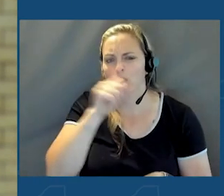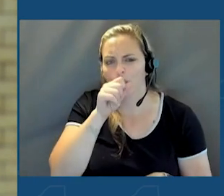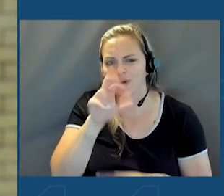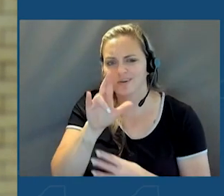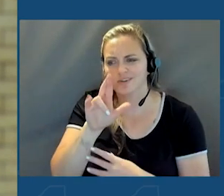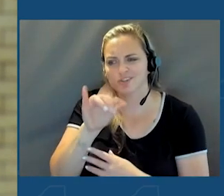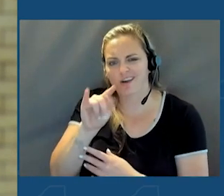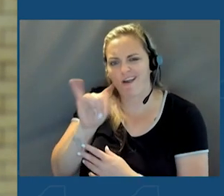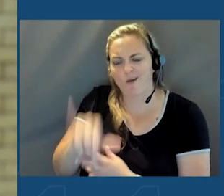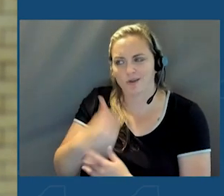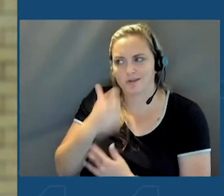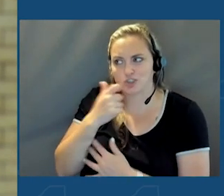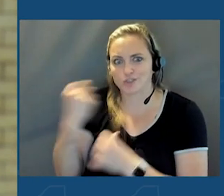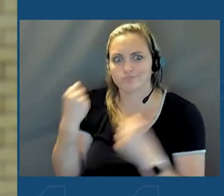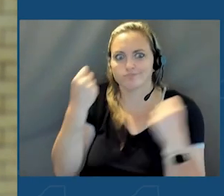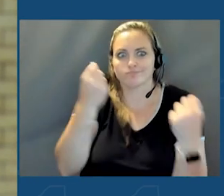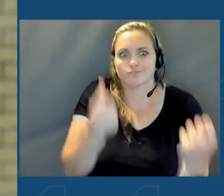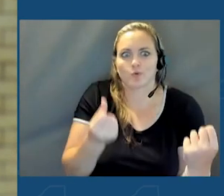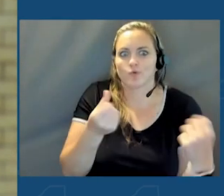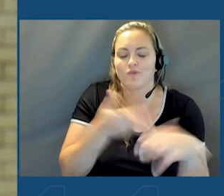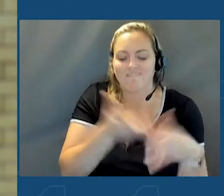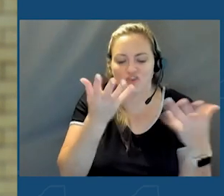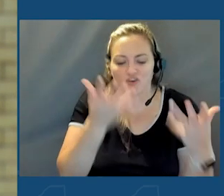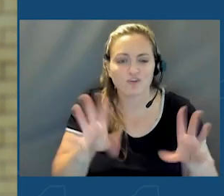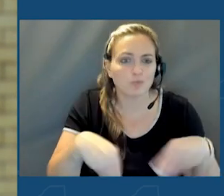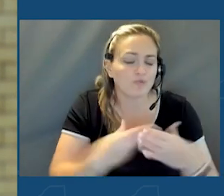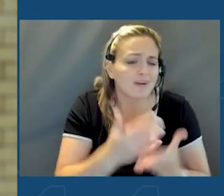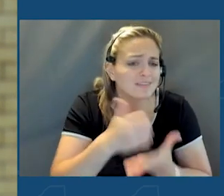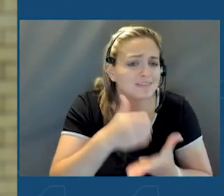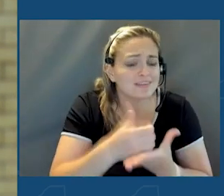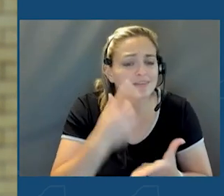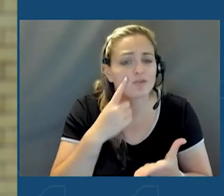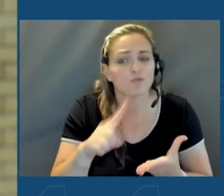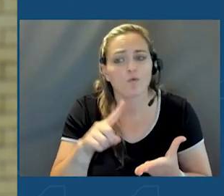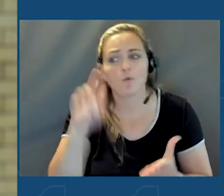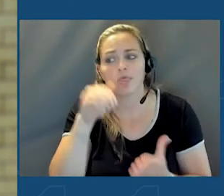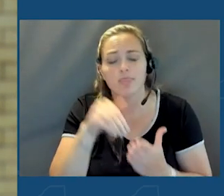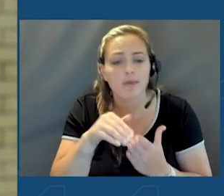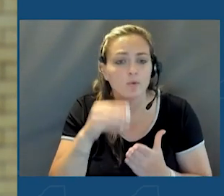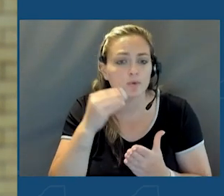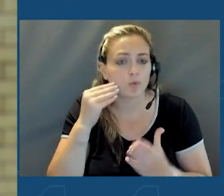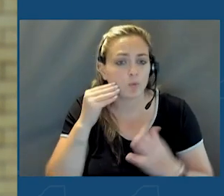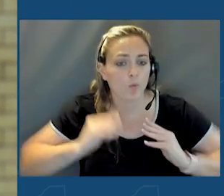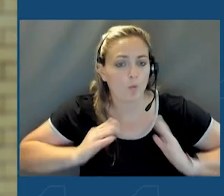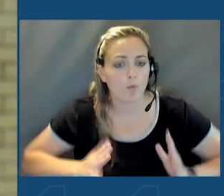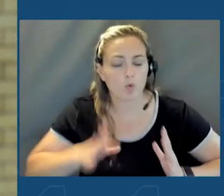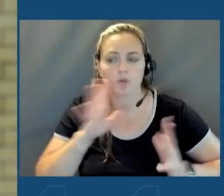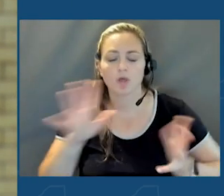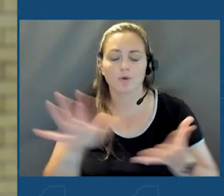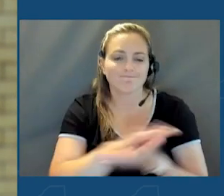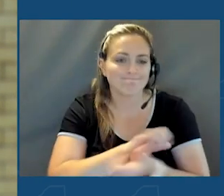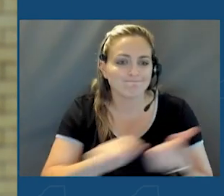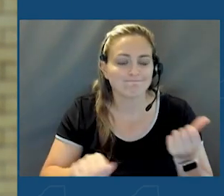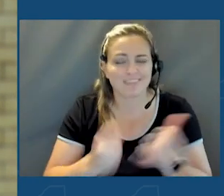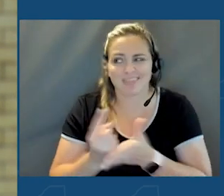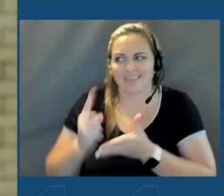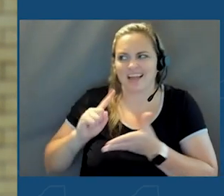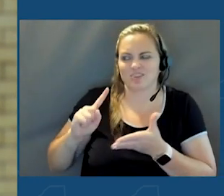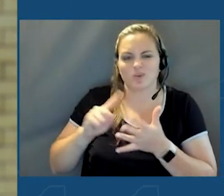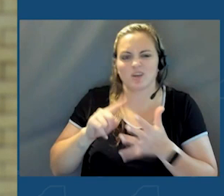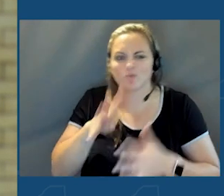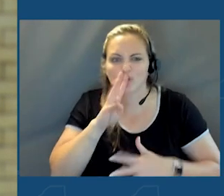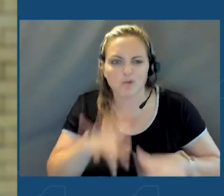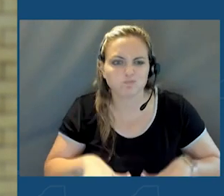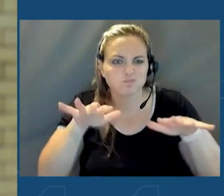in after trying to provide assistance for 1,000 homeowners that were devastated with last week's floods, so we've been on the road a little